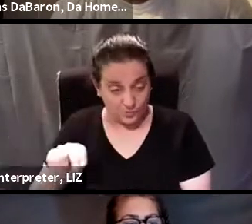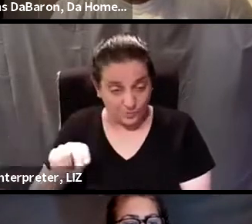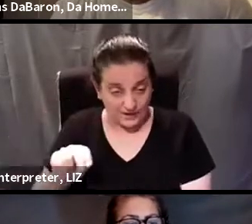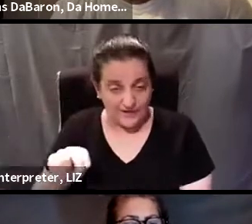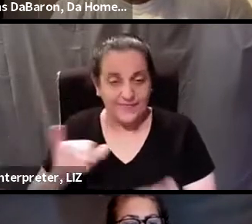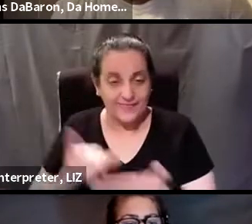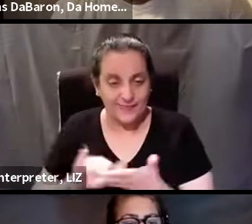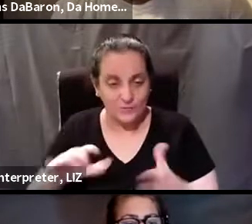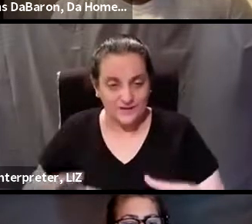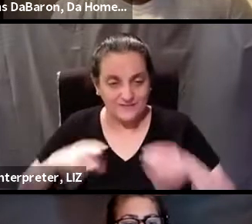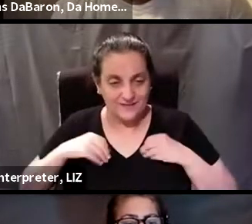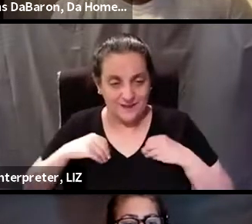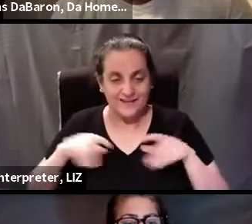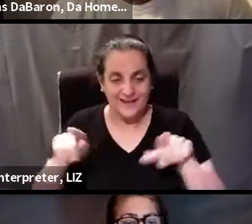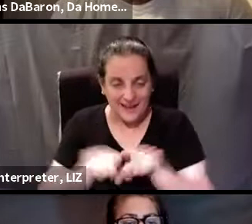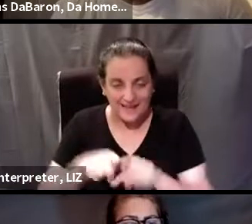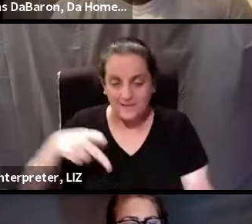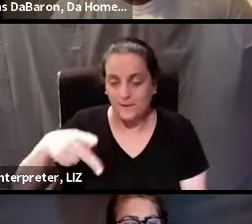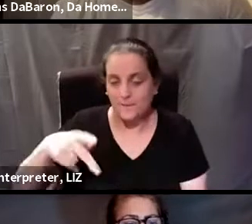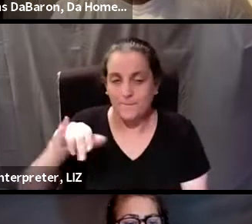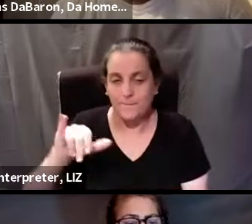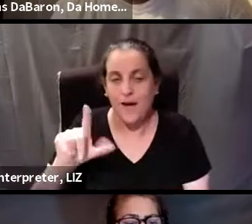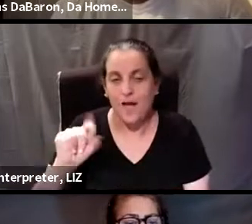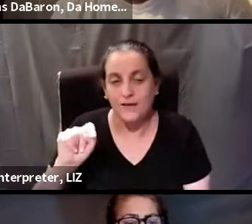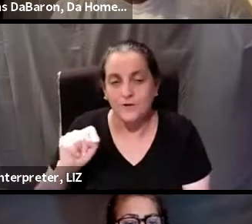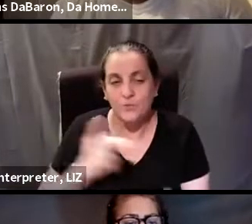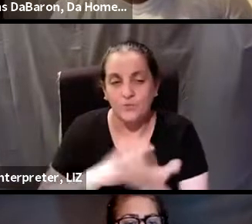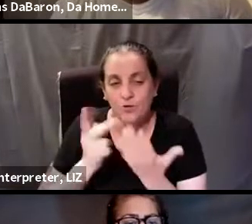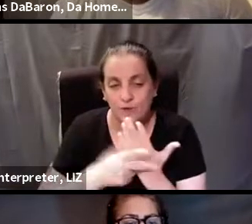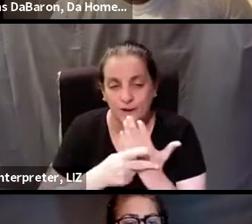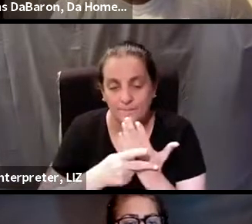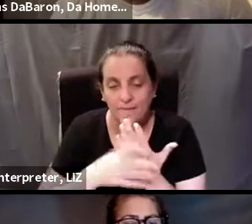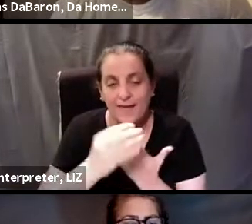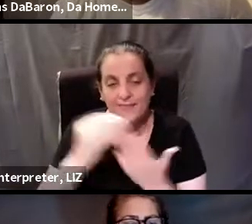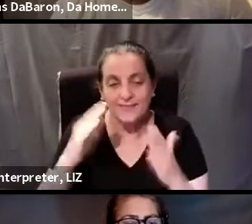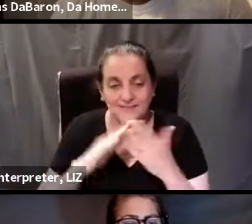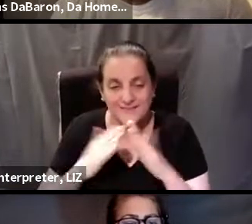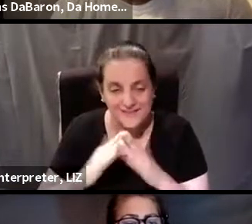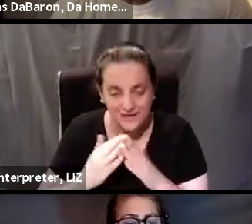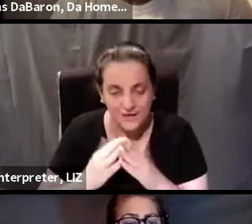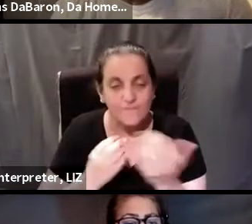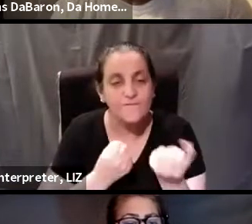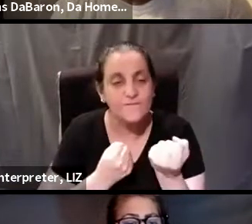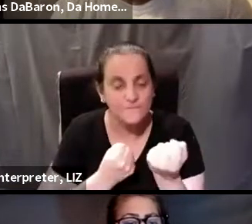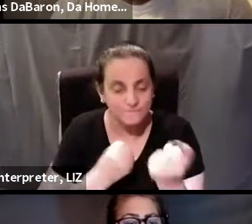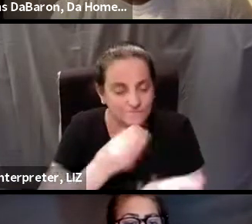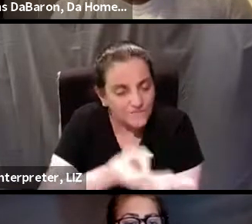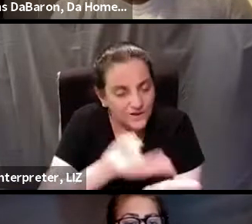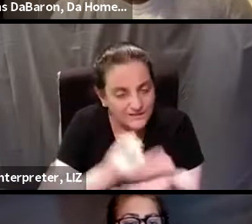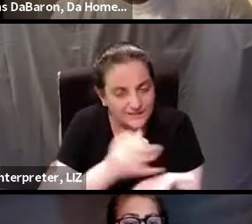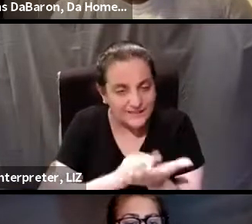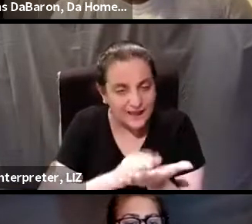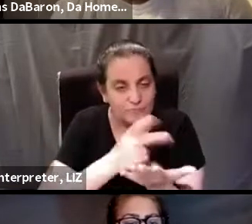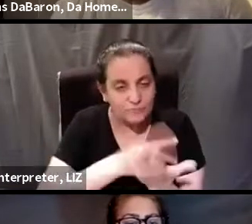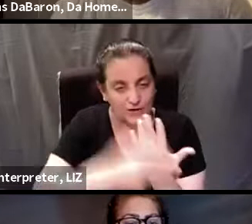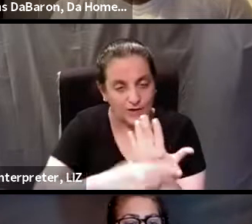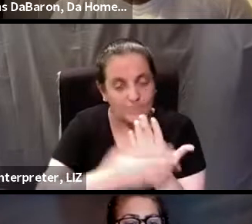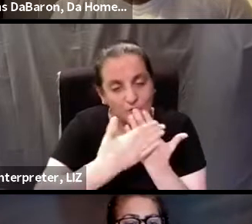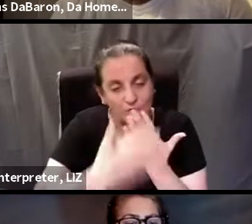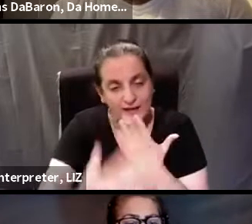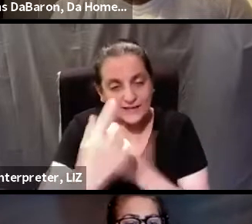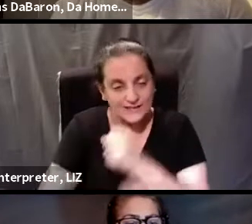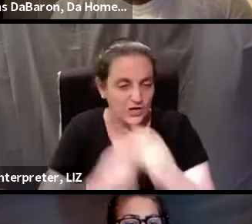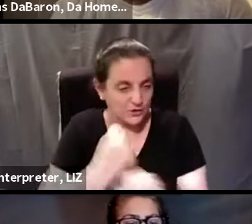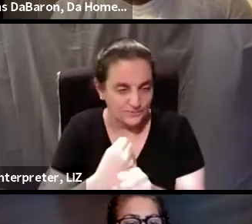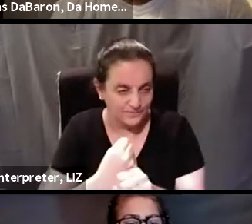by the city as a pilot program. And the city is funding this program in Times Square for the next 12 months. So